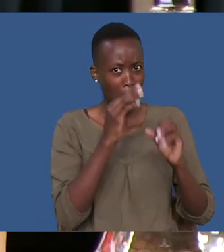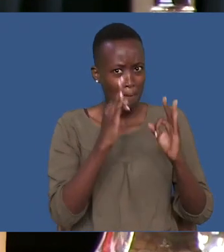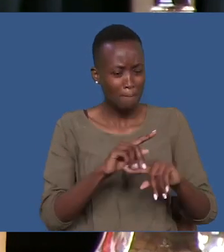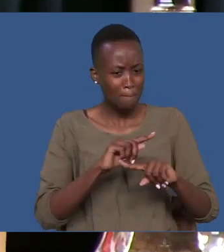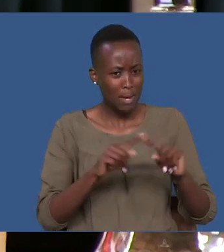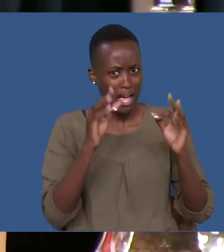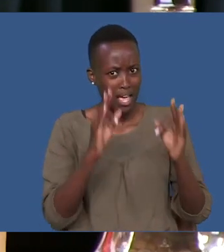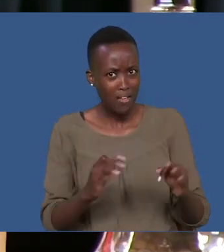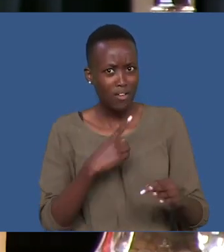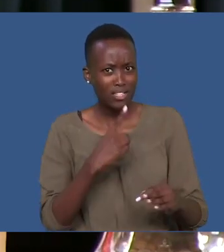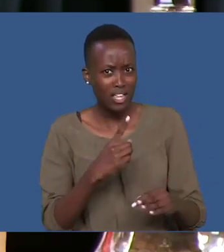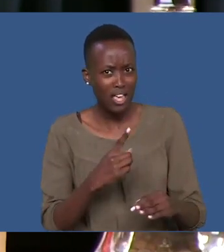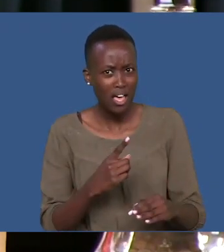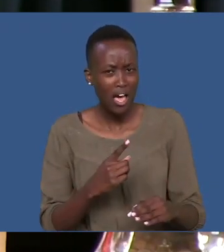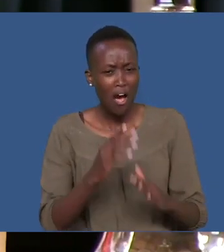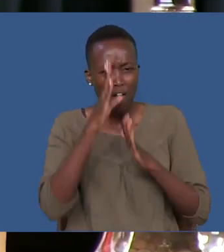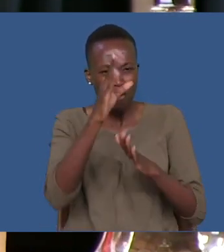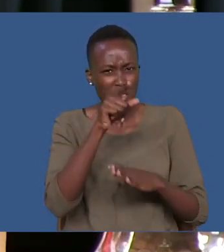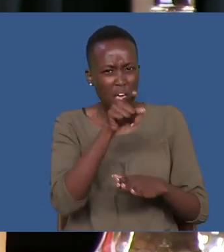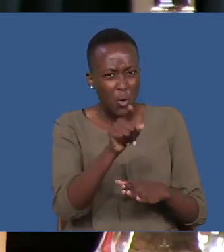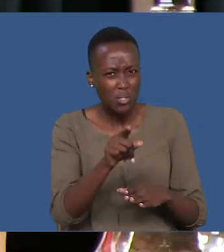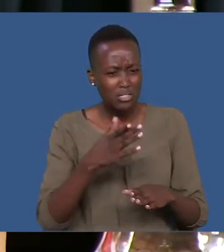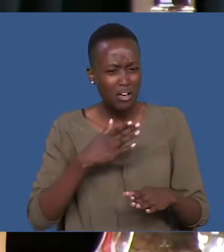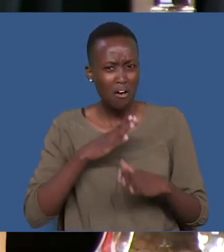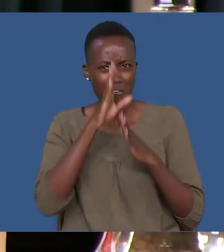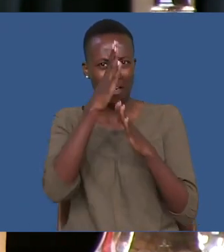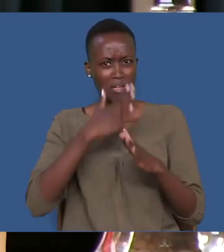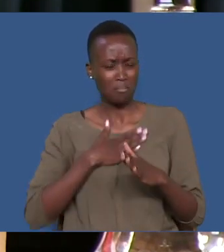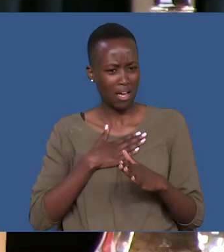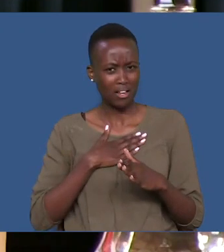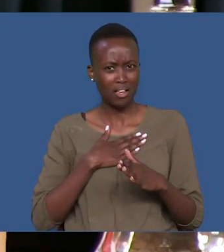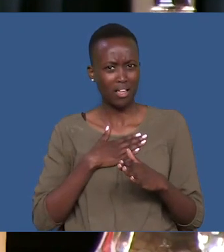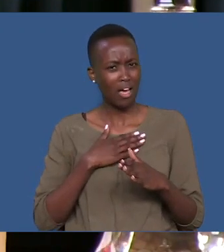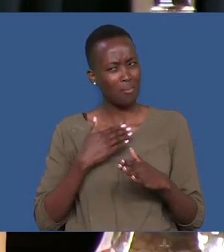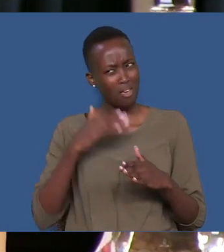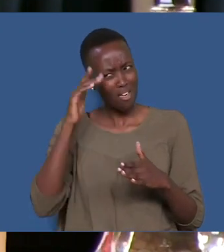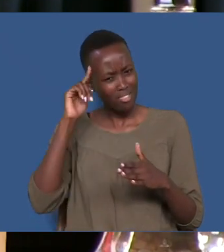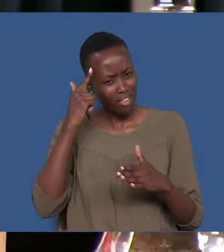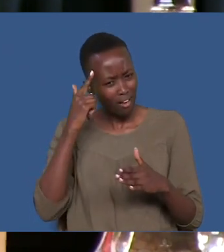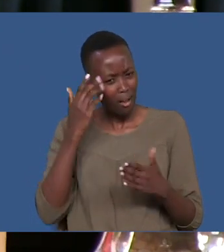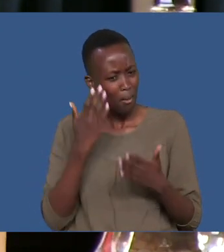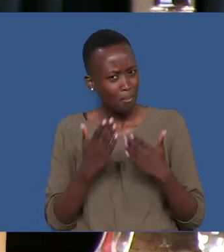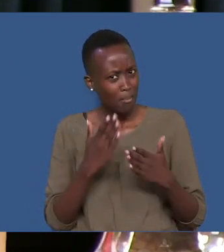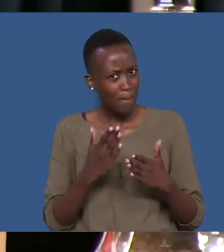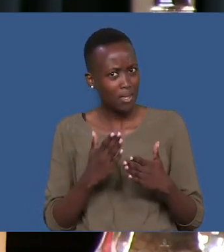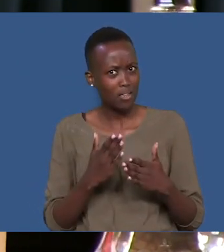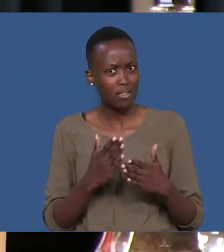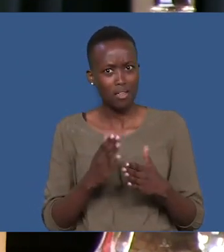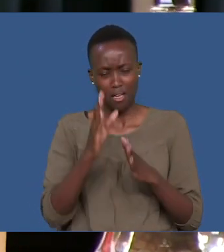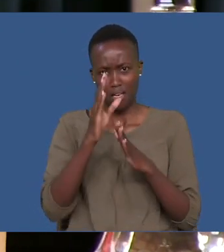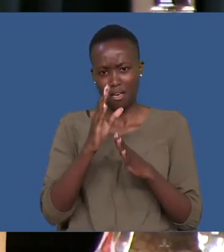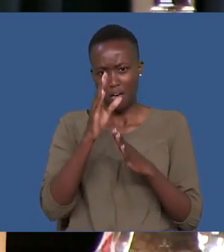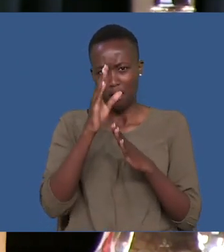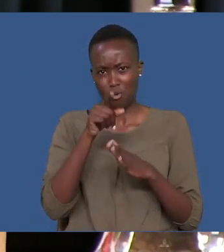that your Father is my Father, I believe you treat me a little bit different. You would ask me in into your house so that